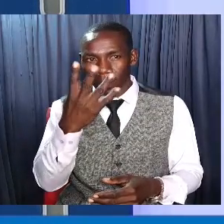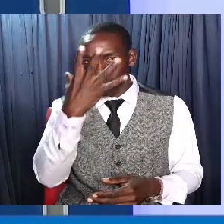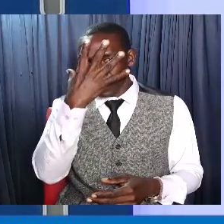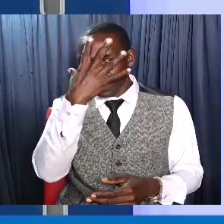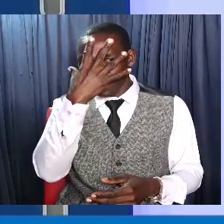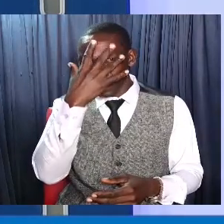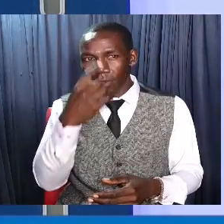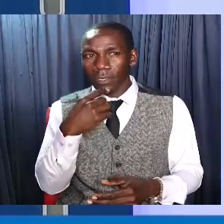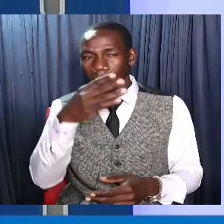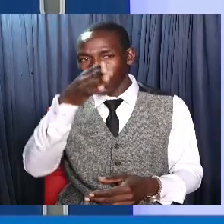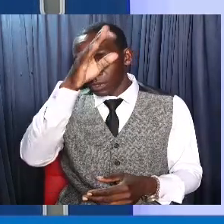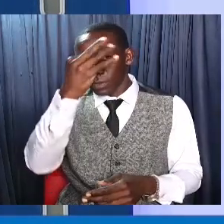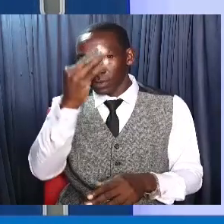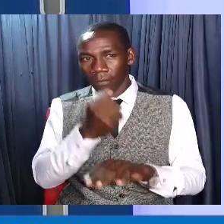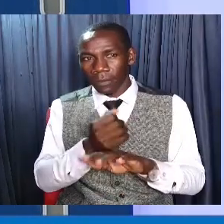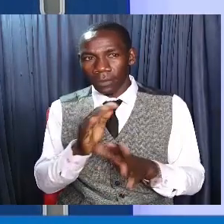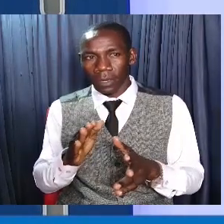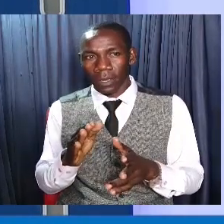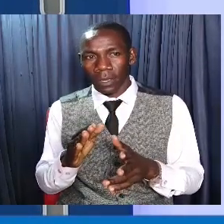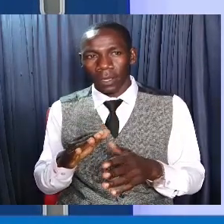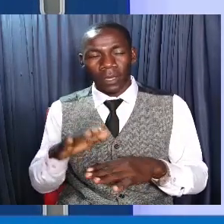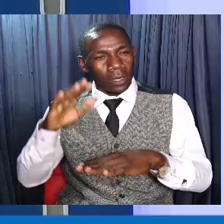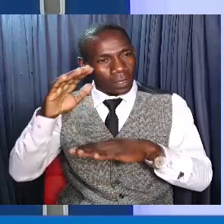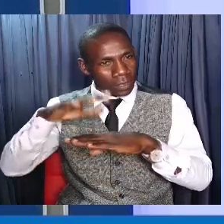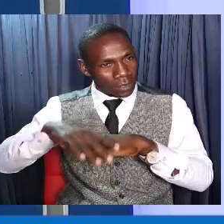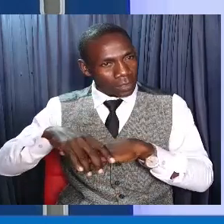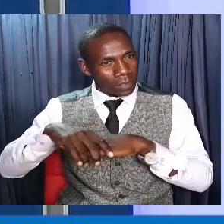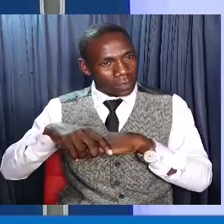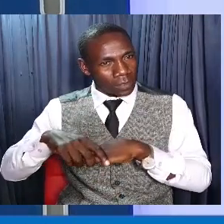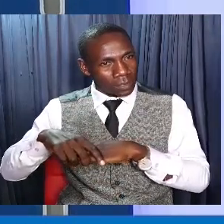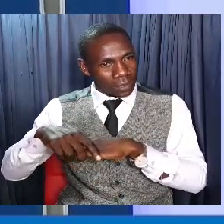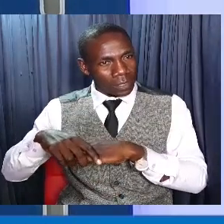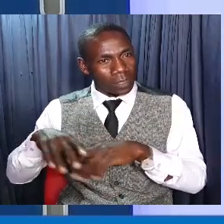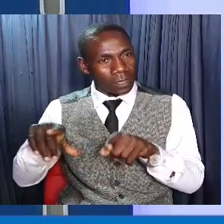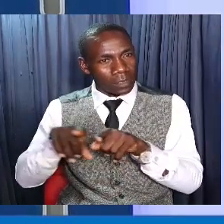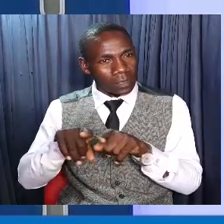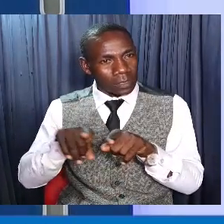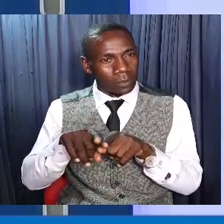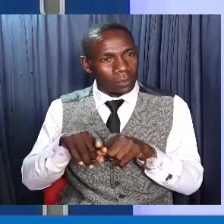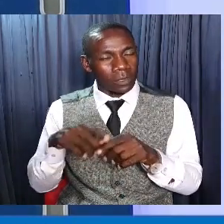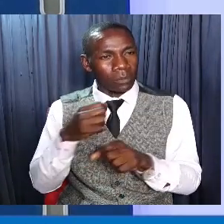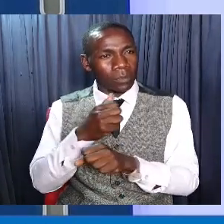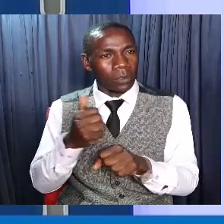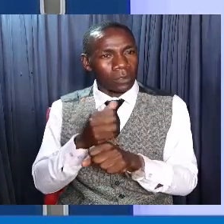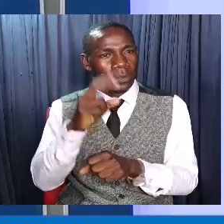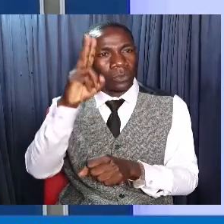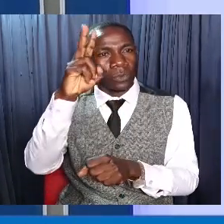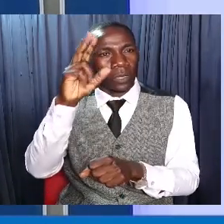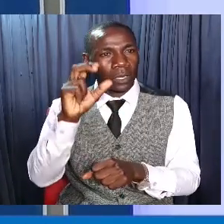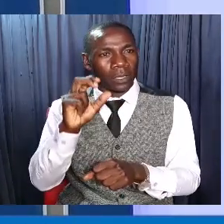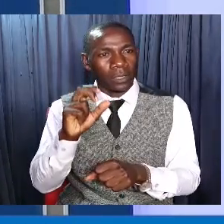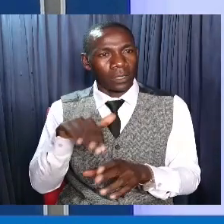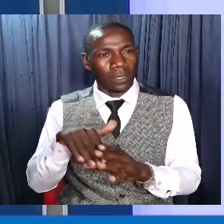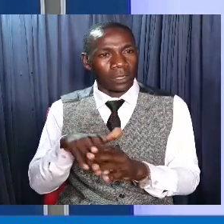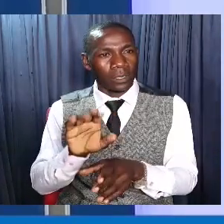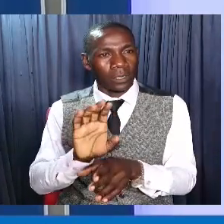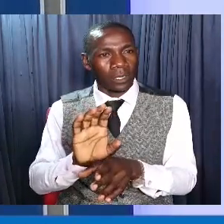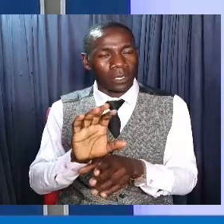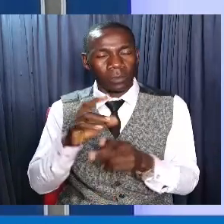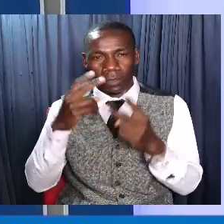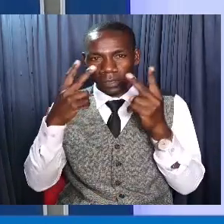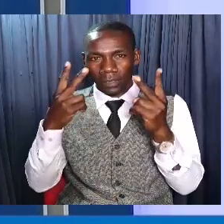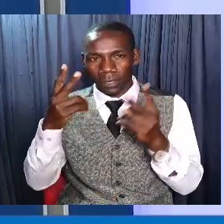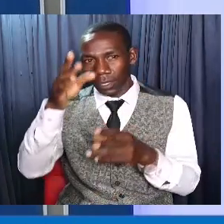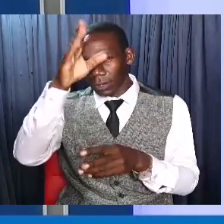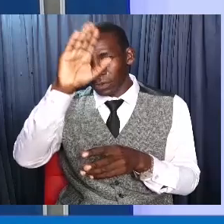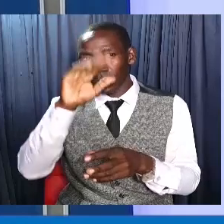Mungu wa. You feel ashamed saying God of the founder. Yeye alishika kama ambaye ana miaka 20 kanisani. She proclaimed she lived for long in church. Mtaona Mungu